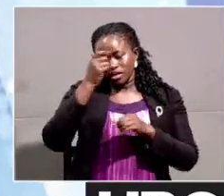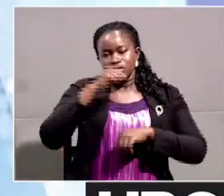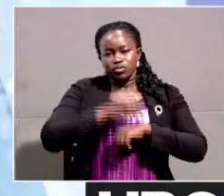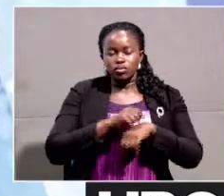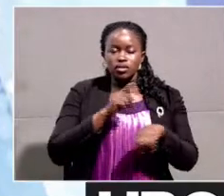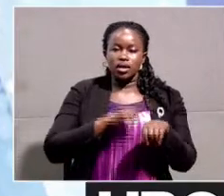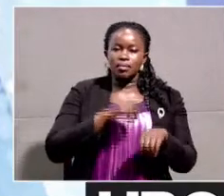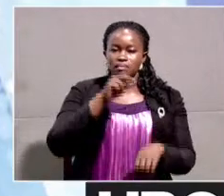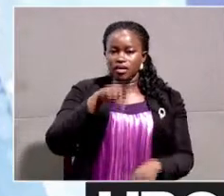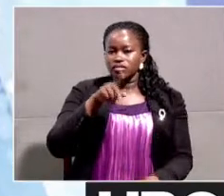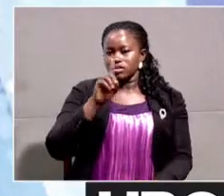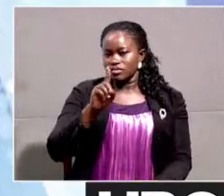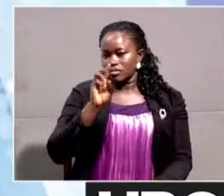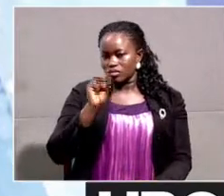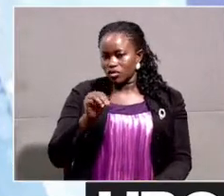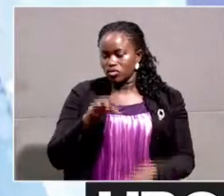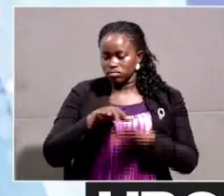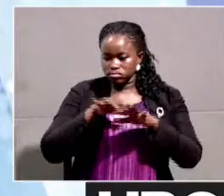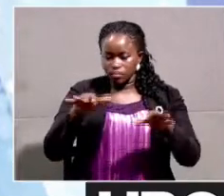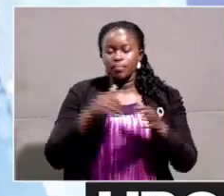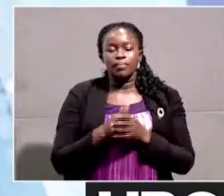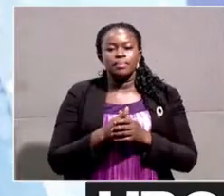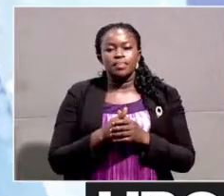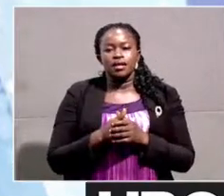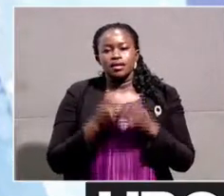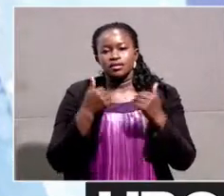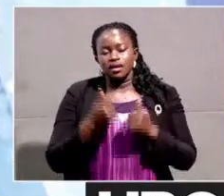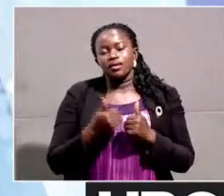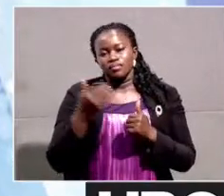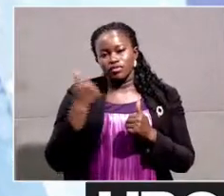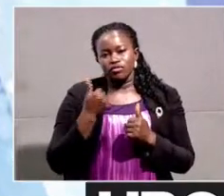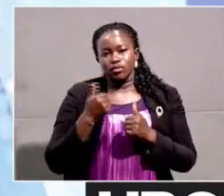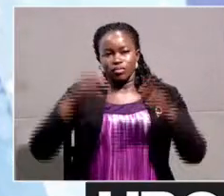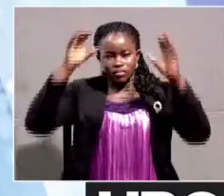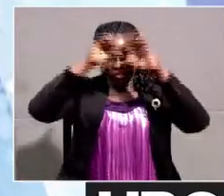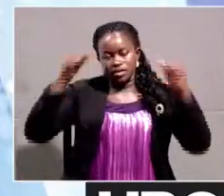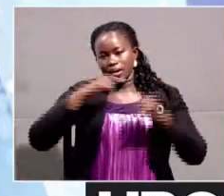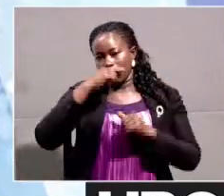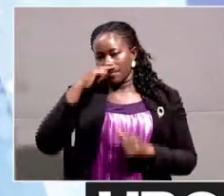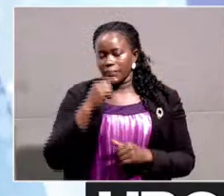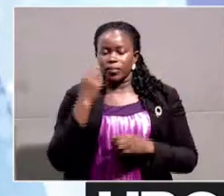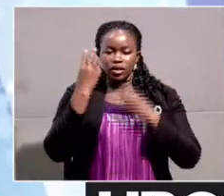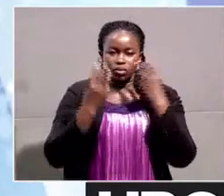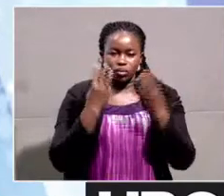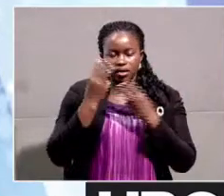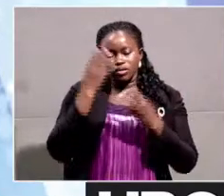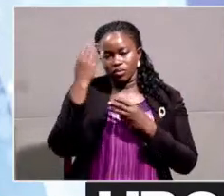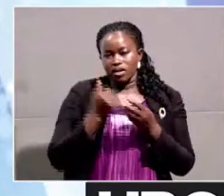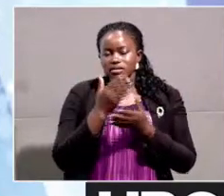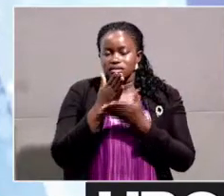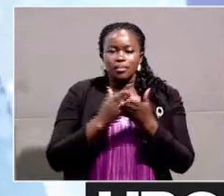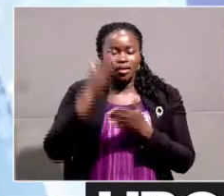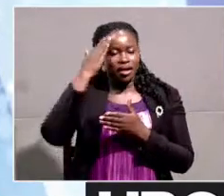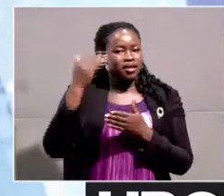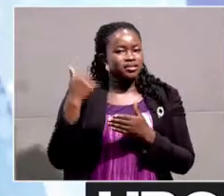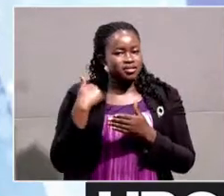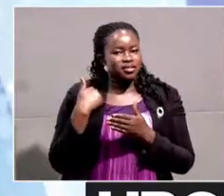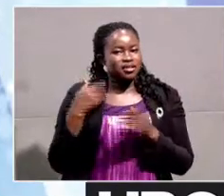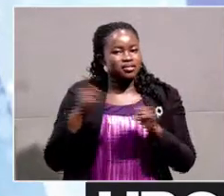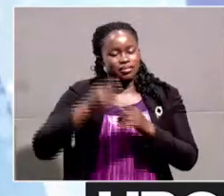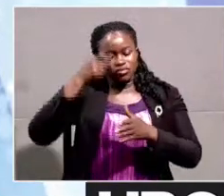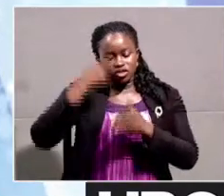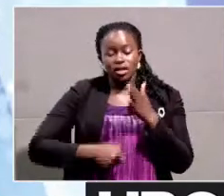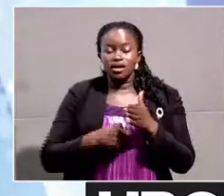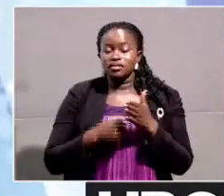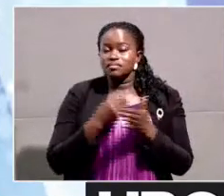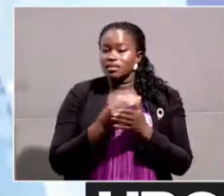is rolled out. During the State of the Nation address recently, President Museveni was concerned over some head teachers who charge